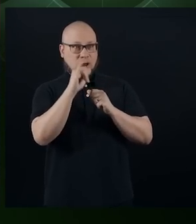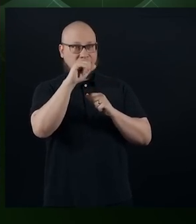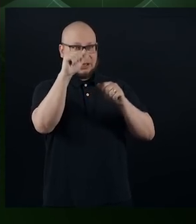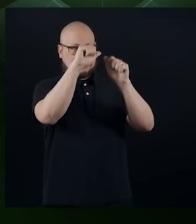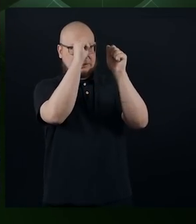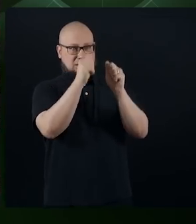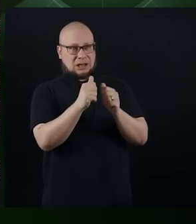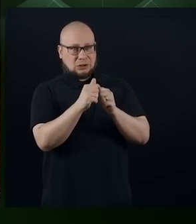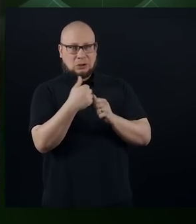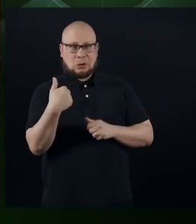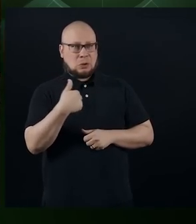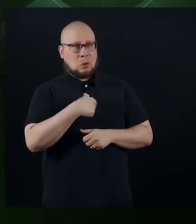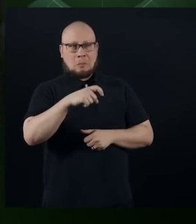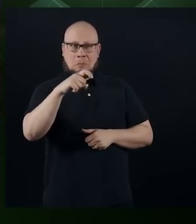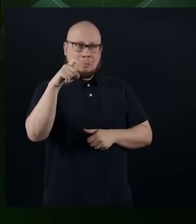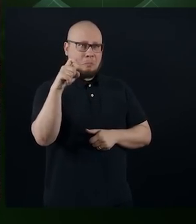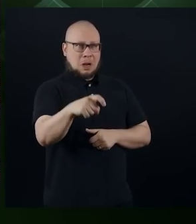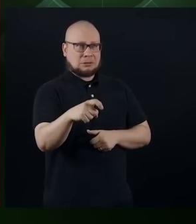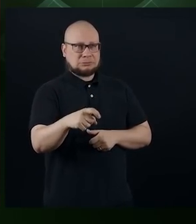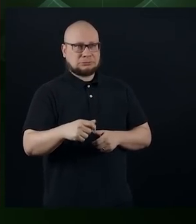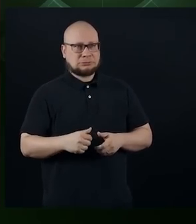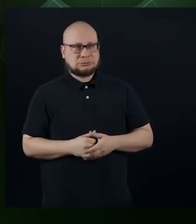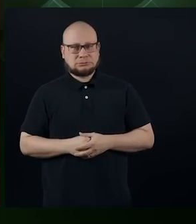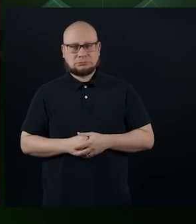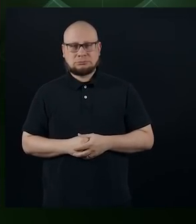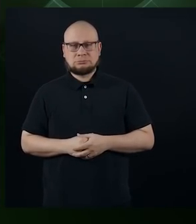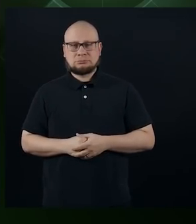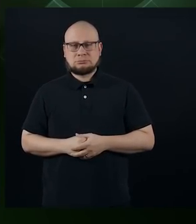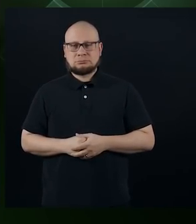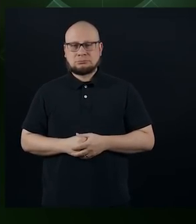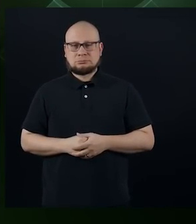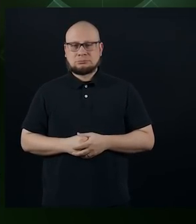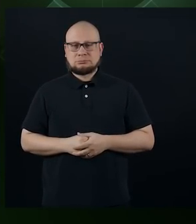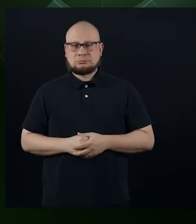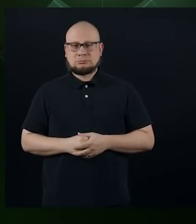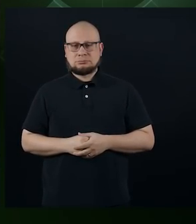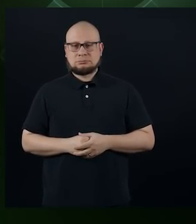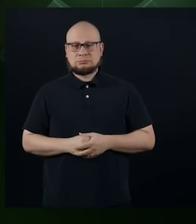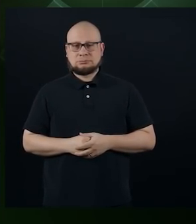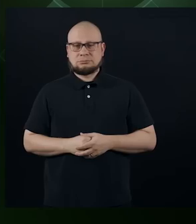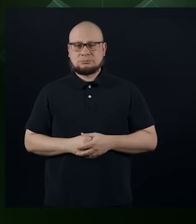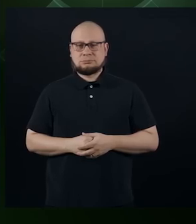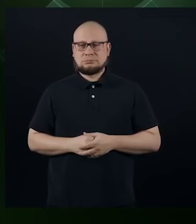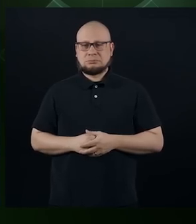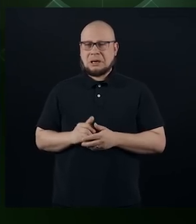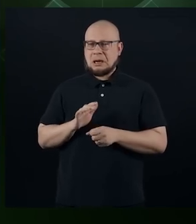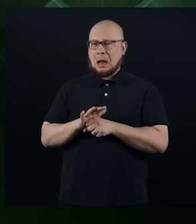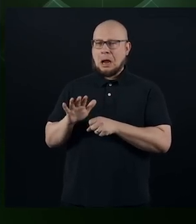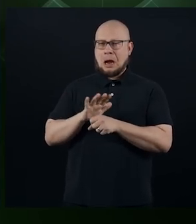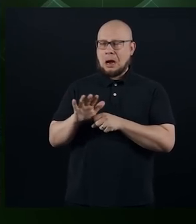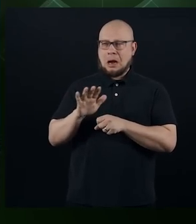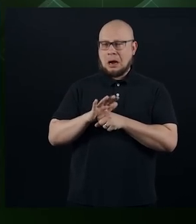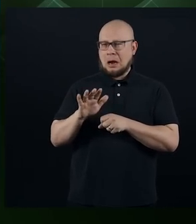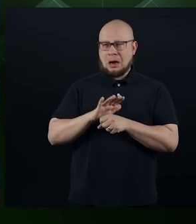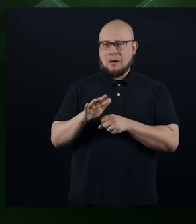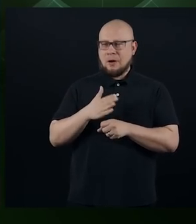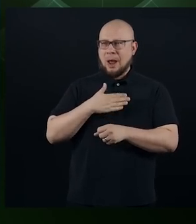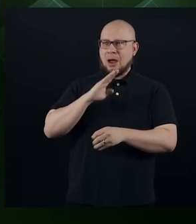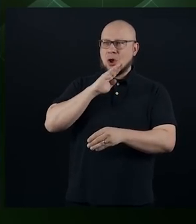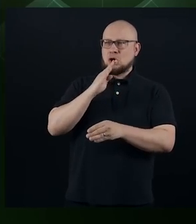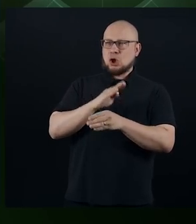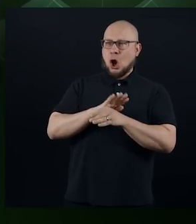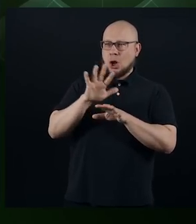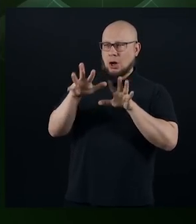statue, and there'll be the double to pay! Enough of this! Hear me, my